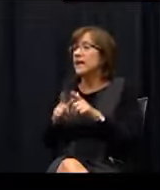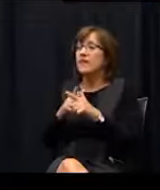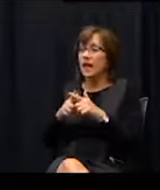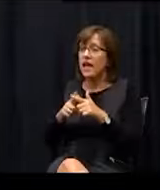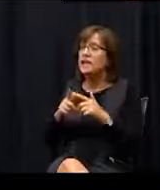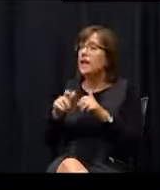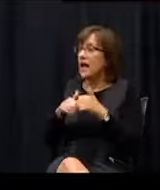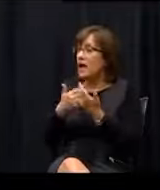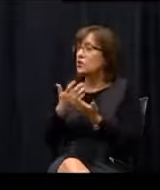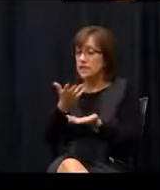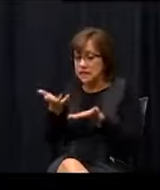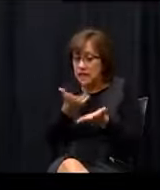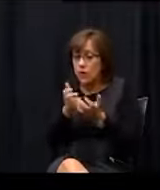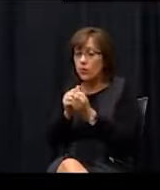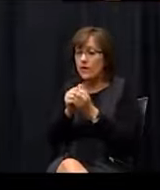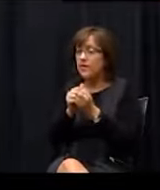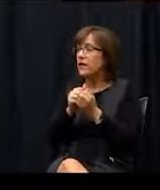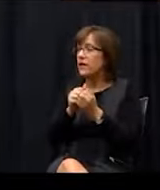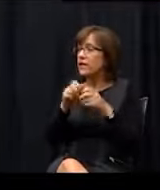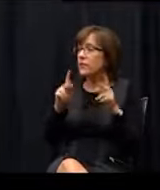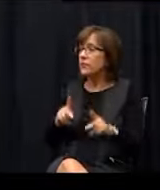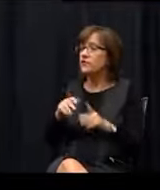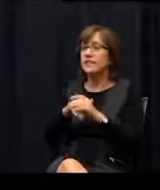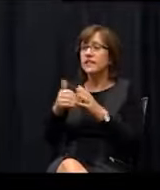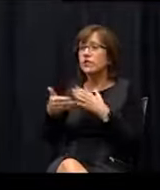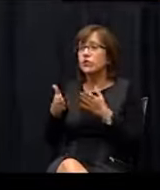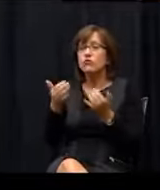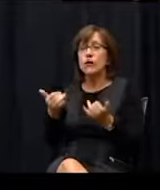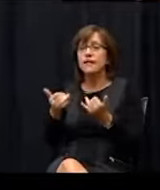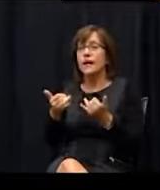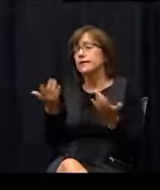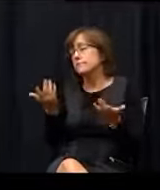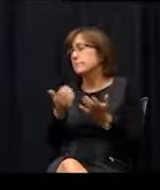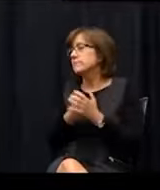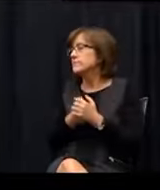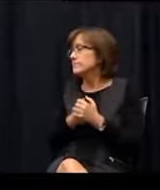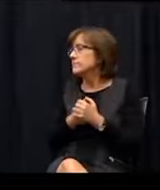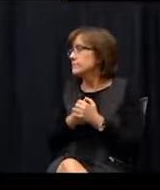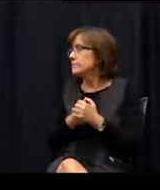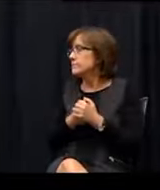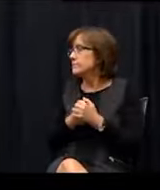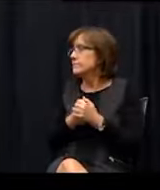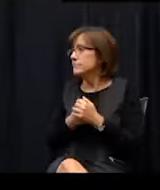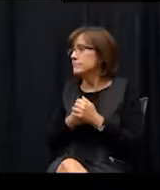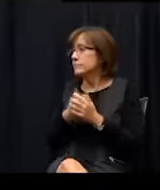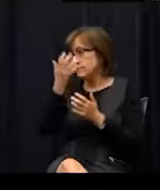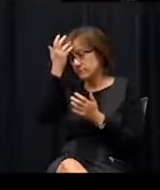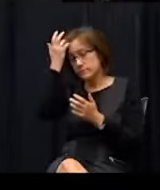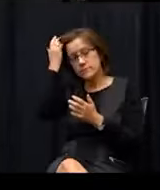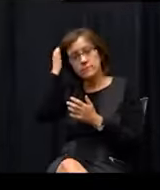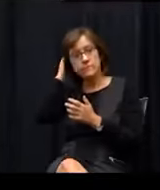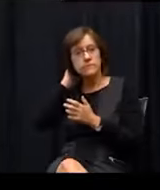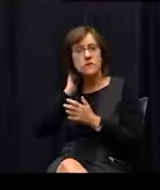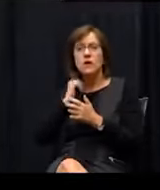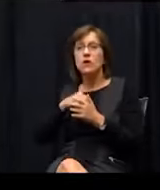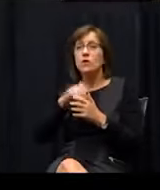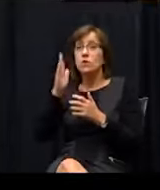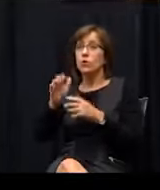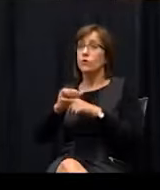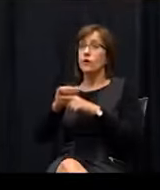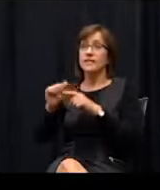teacher, we have to then go back to you, you know what I mean, if that's what we're working on. So we're going to be practicing lots of things